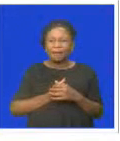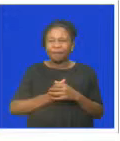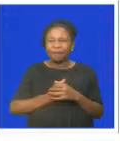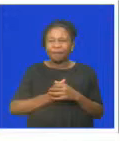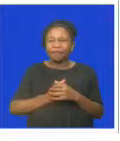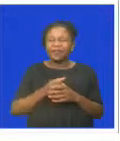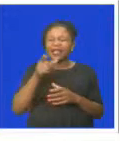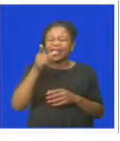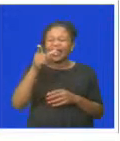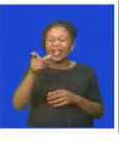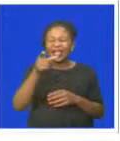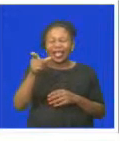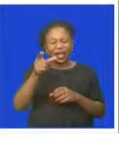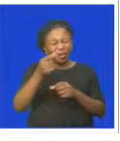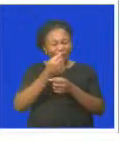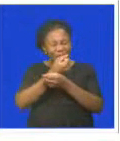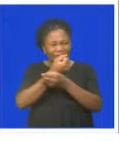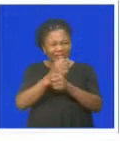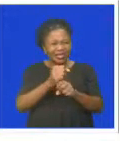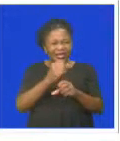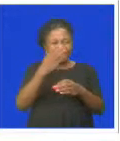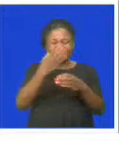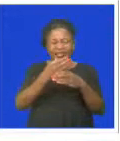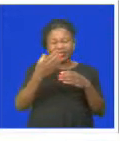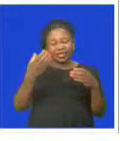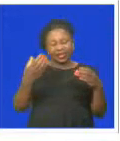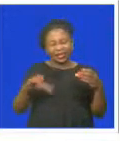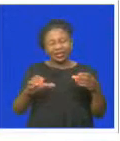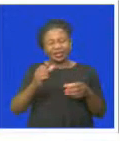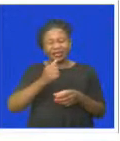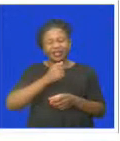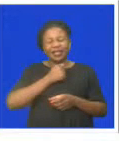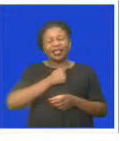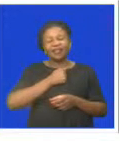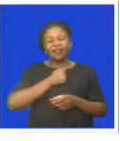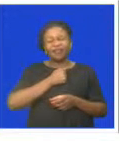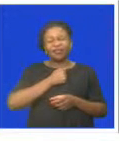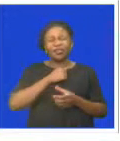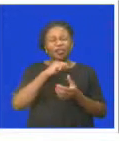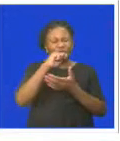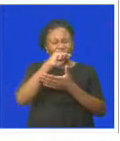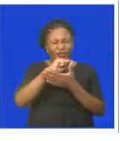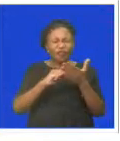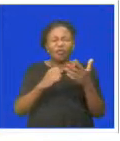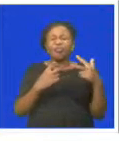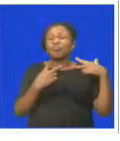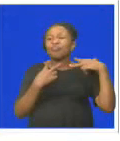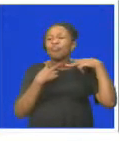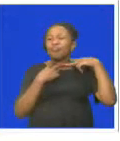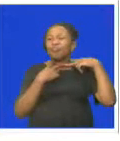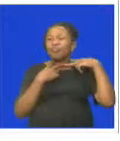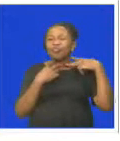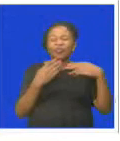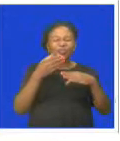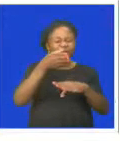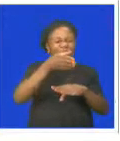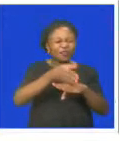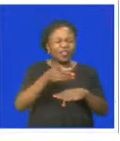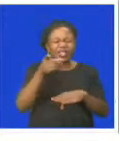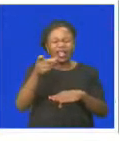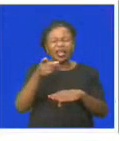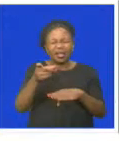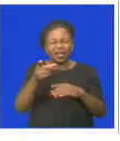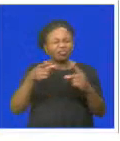protects our country from the armed enemies that may come and attack